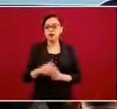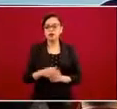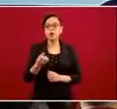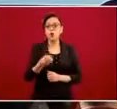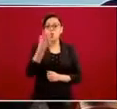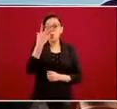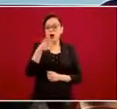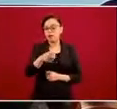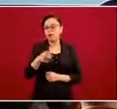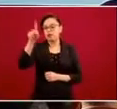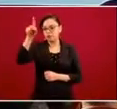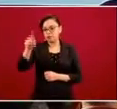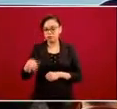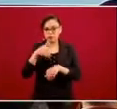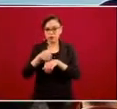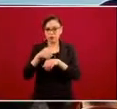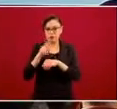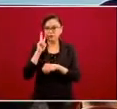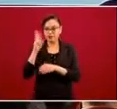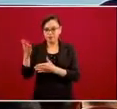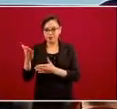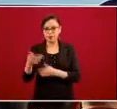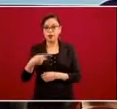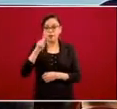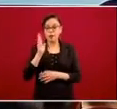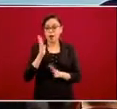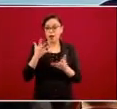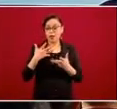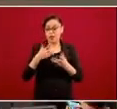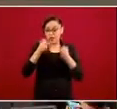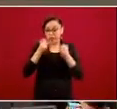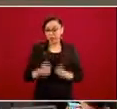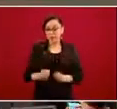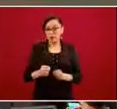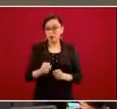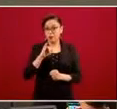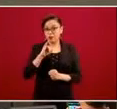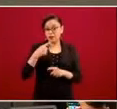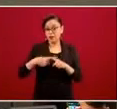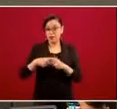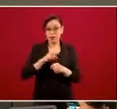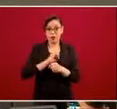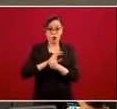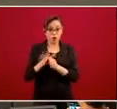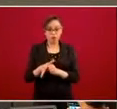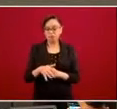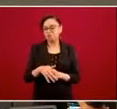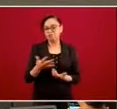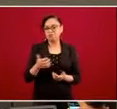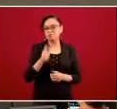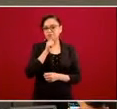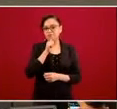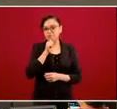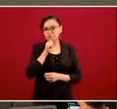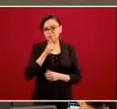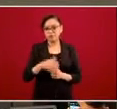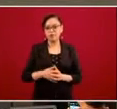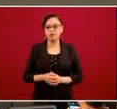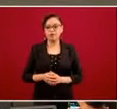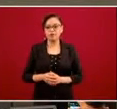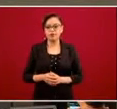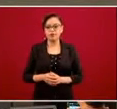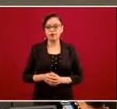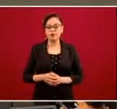were carrying out these tests, but the first weeks in Mexico of the global pandemic, we didn't have